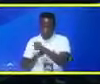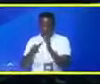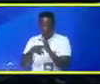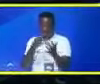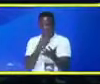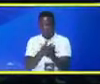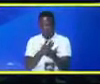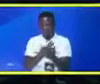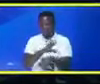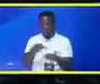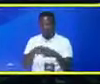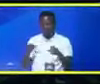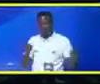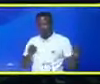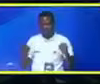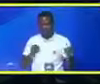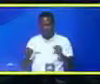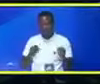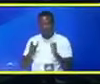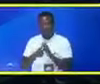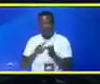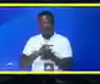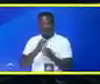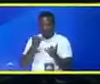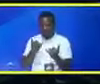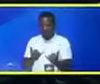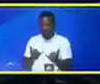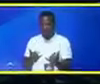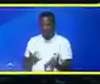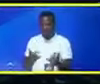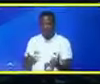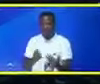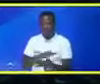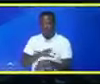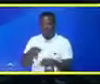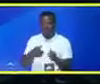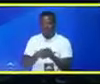prisons were shaken, and immediately